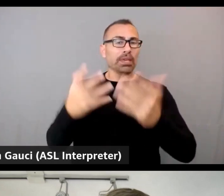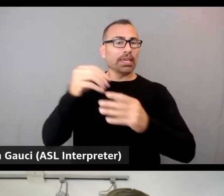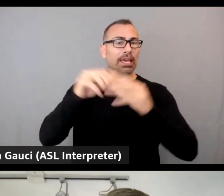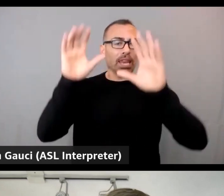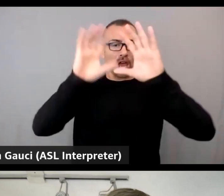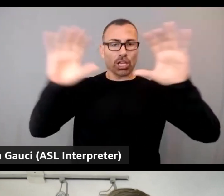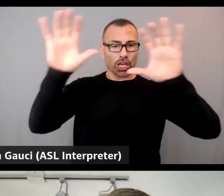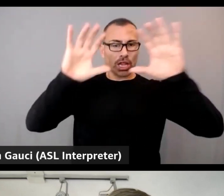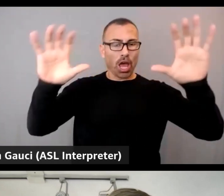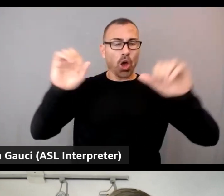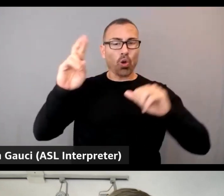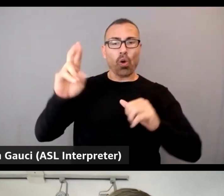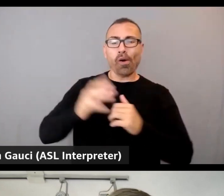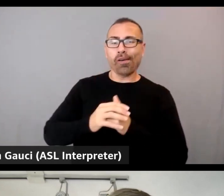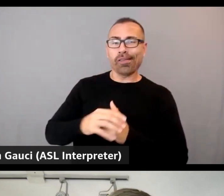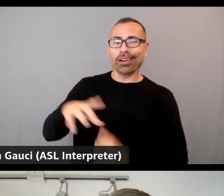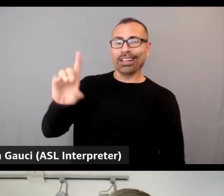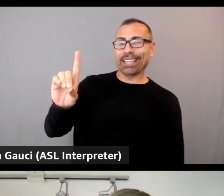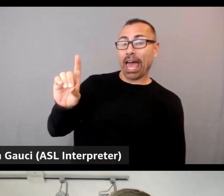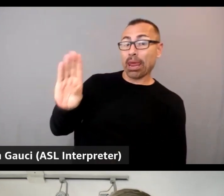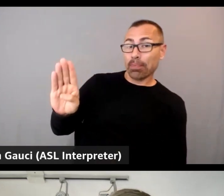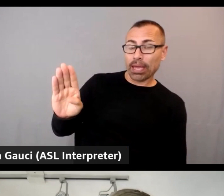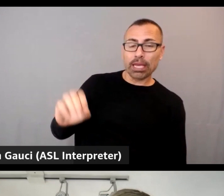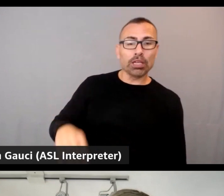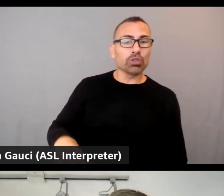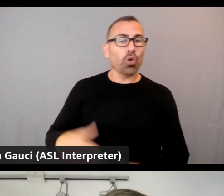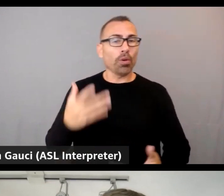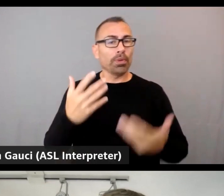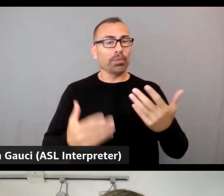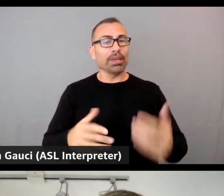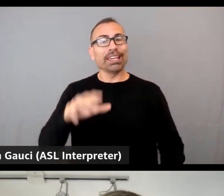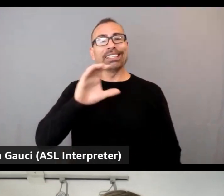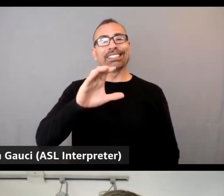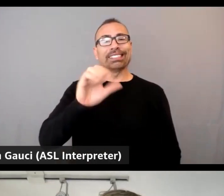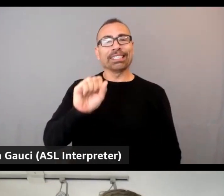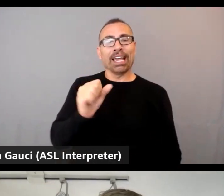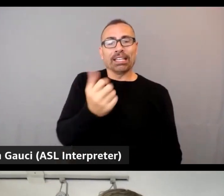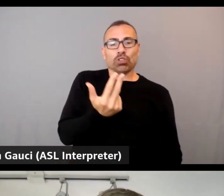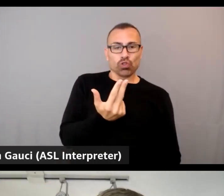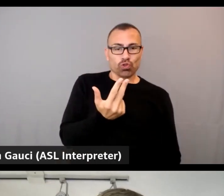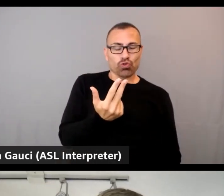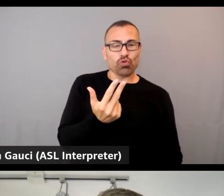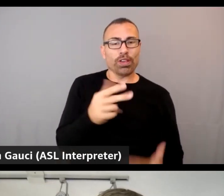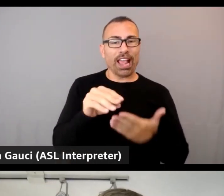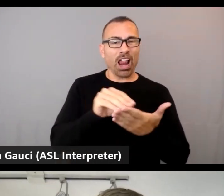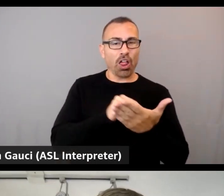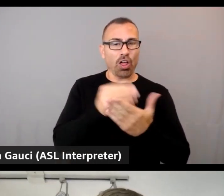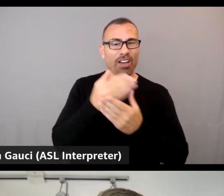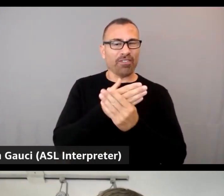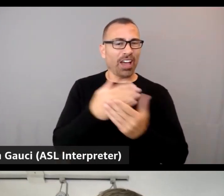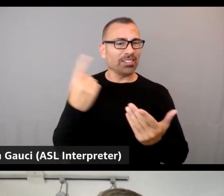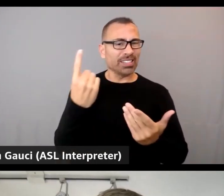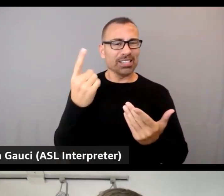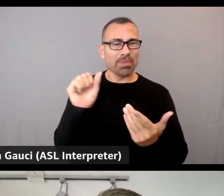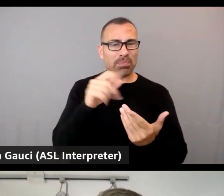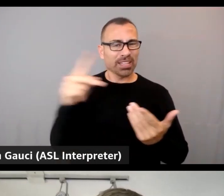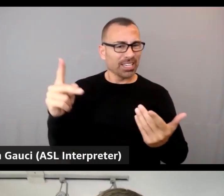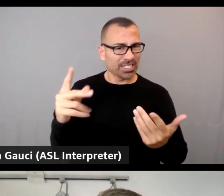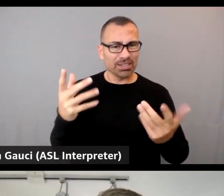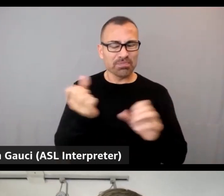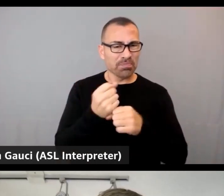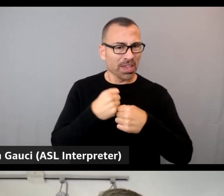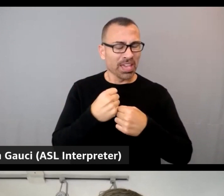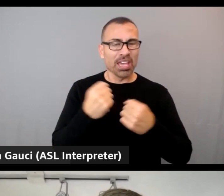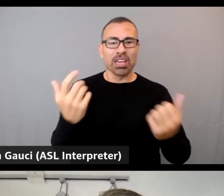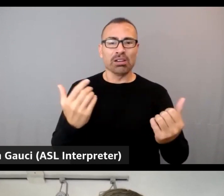are CSV log files which some application generated and they were all in some S3 bucket.